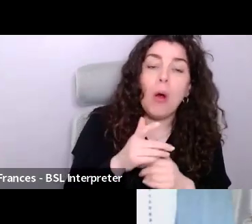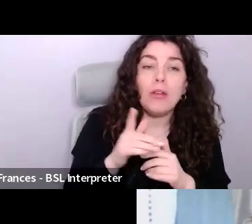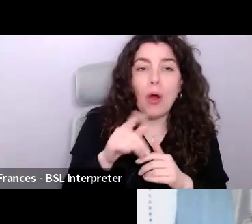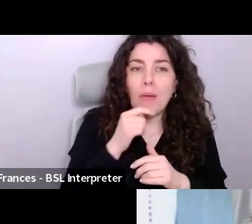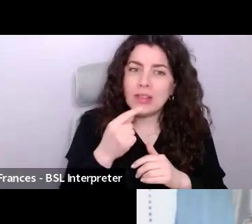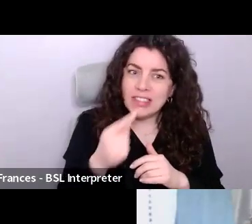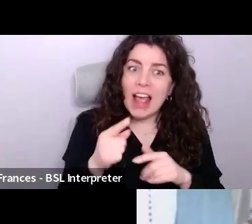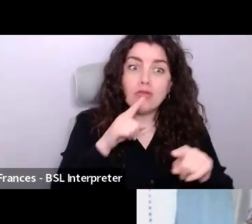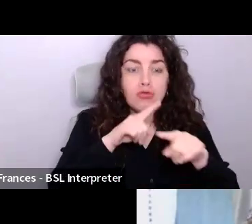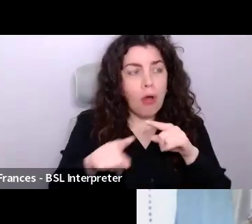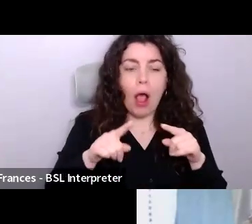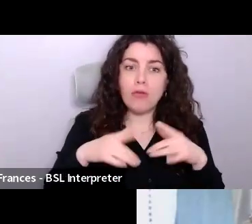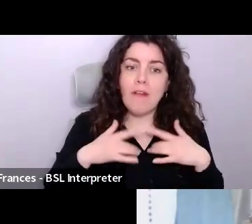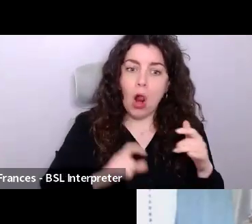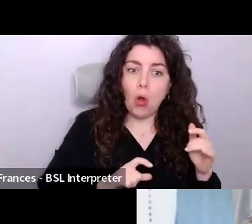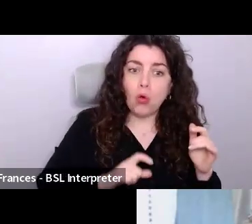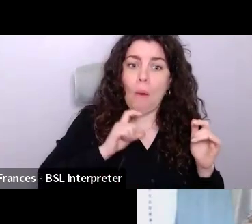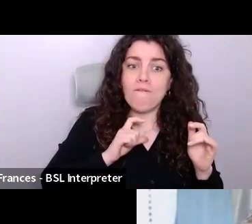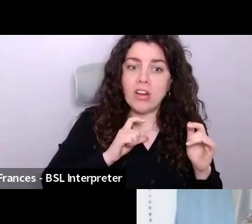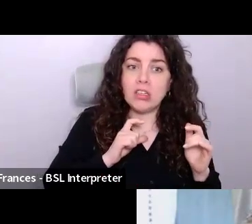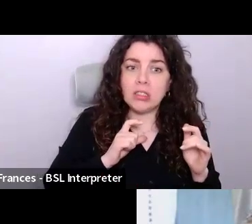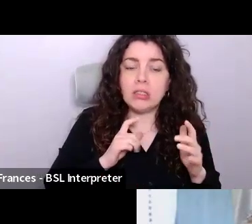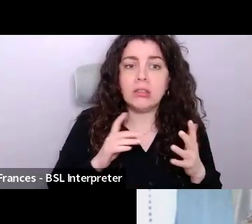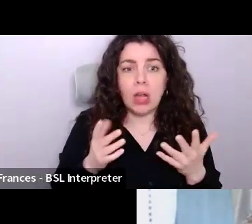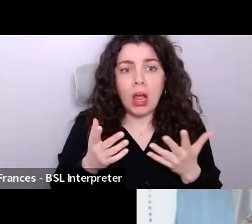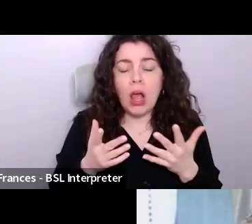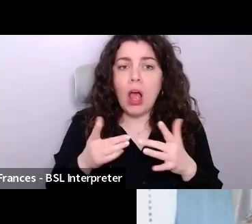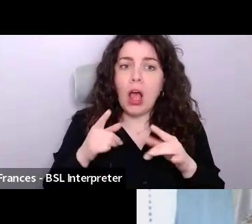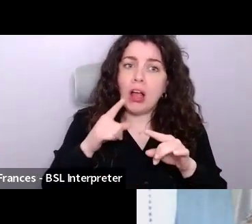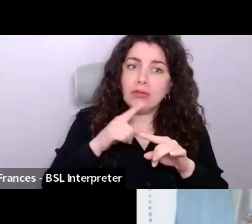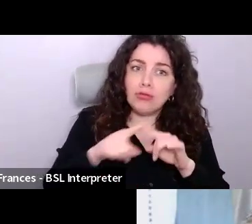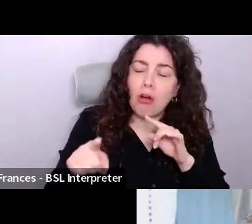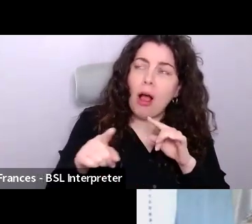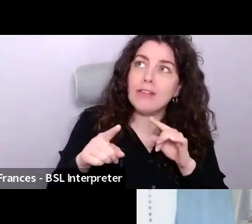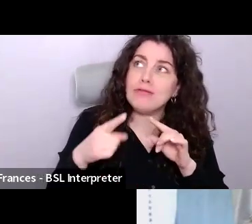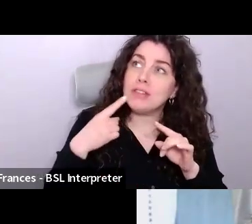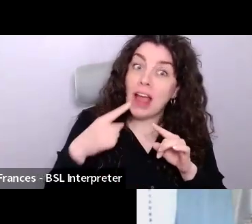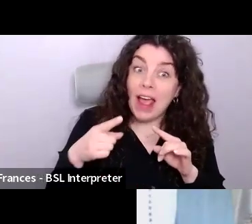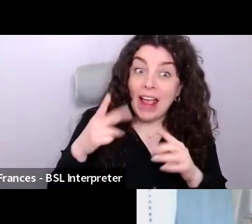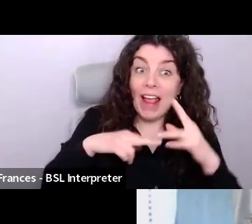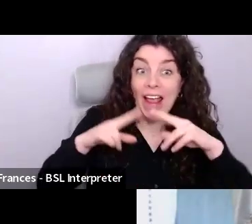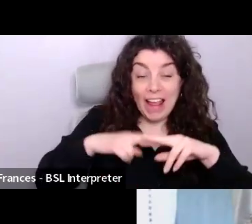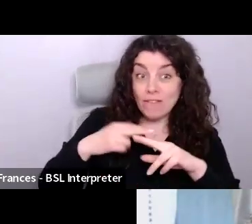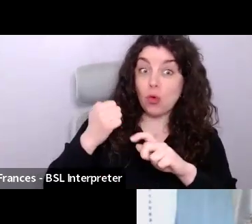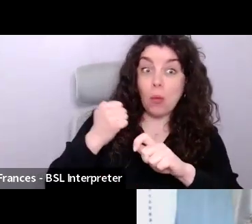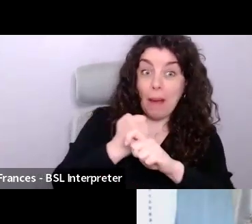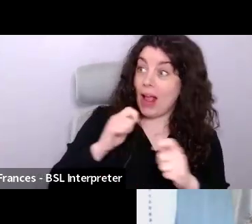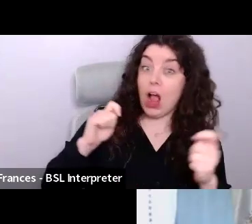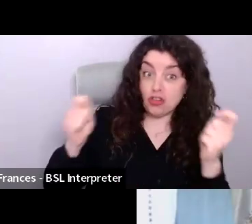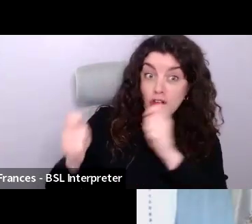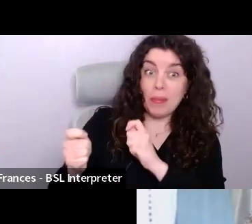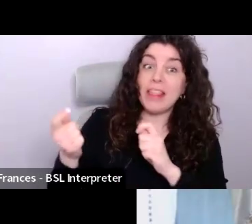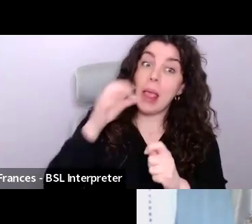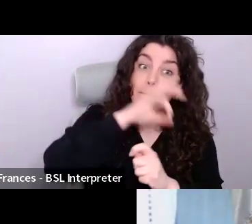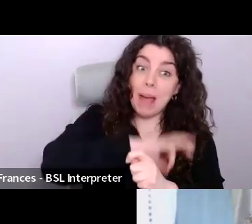that confidence and the sort of positivity of framing how these adjustments are going to be beneficial for